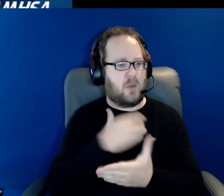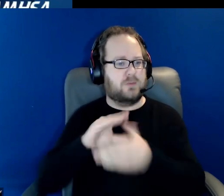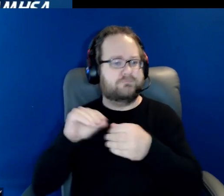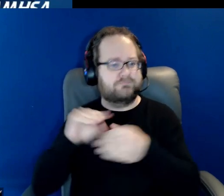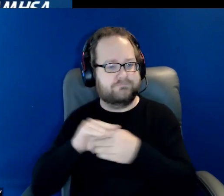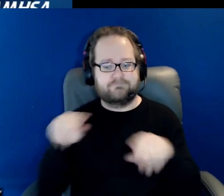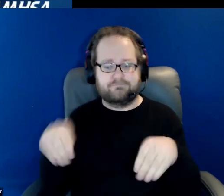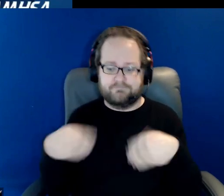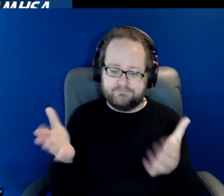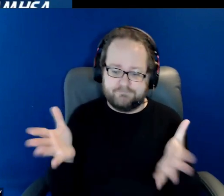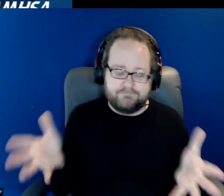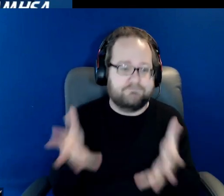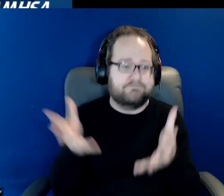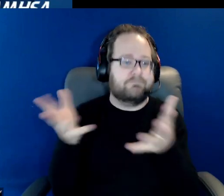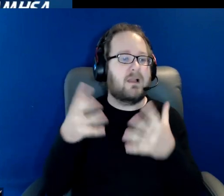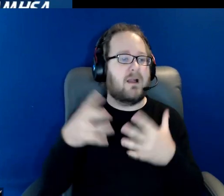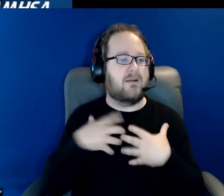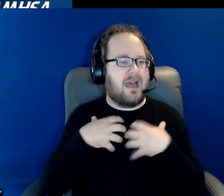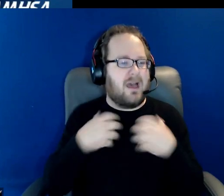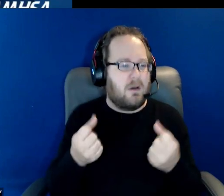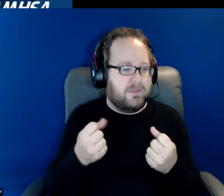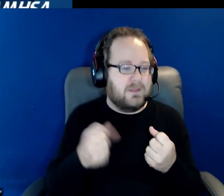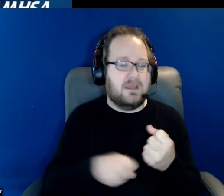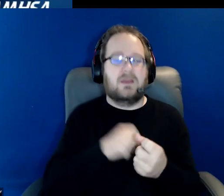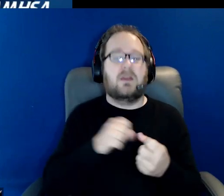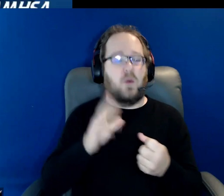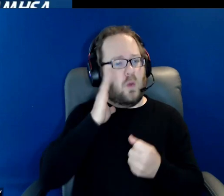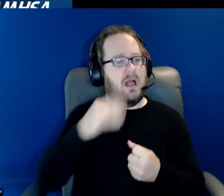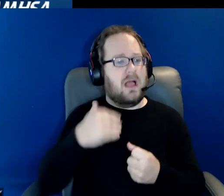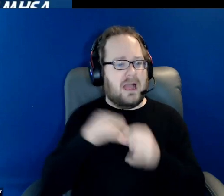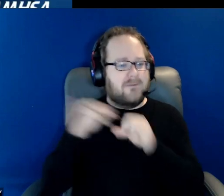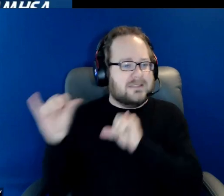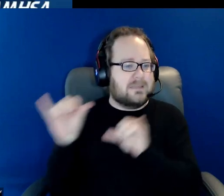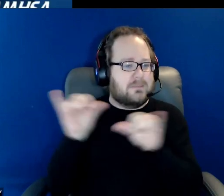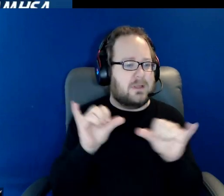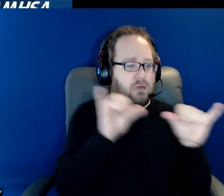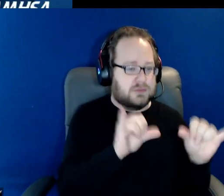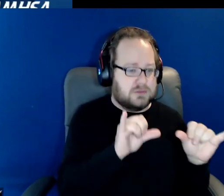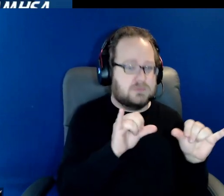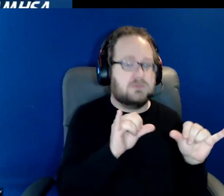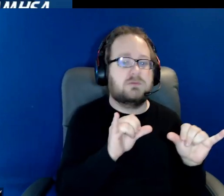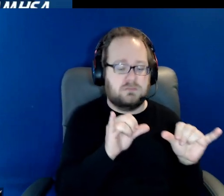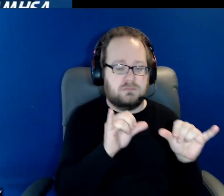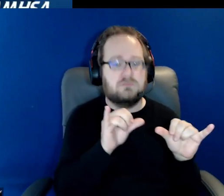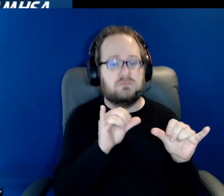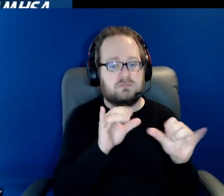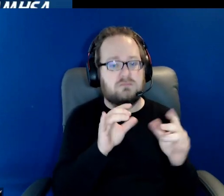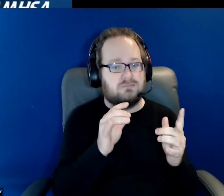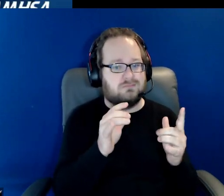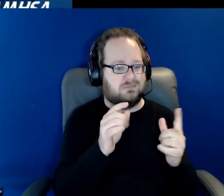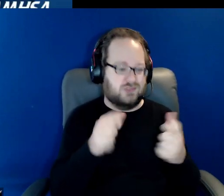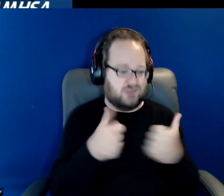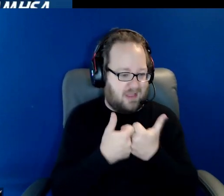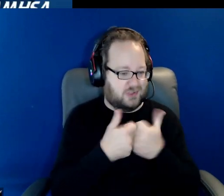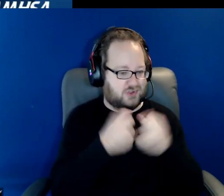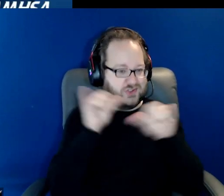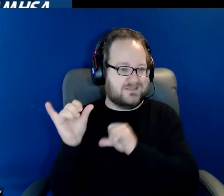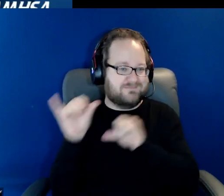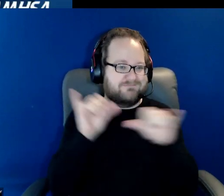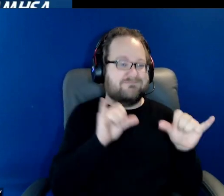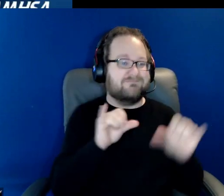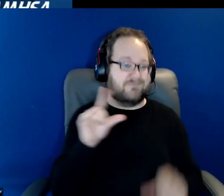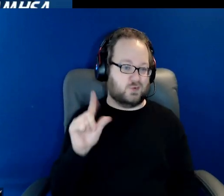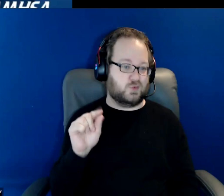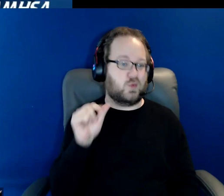healthy in the context of extreme heat will have similarities to the challenges we've been seeing in the COVID-19 pandemic.